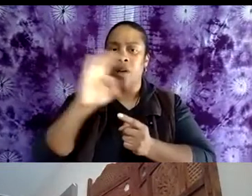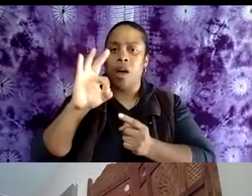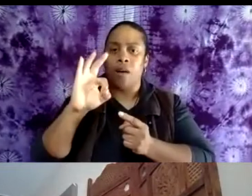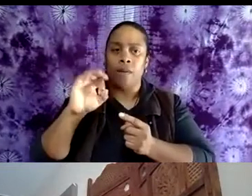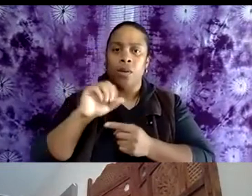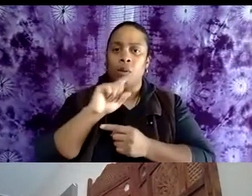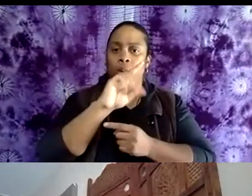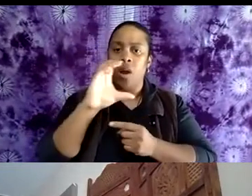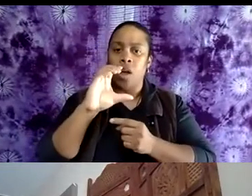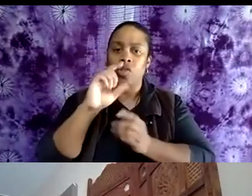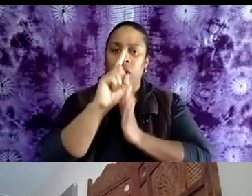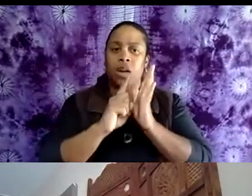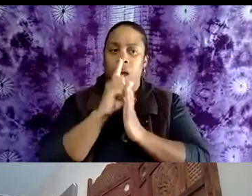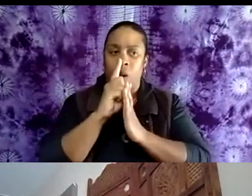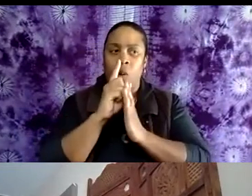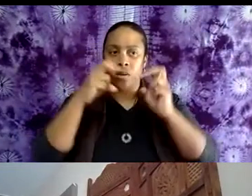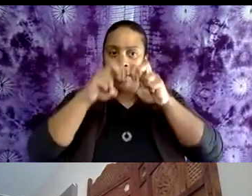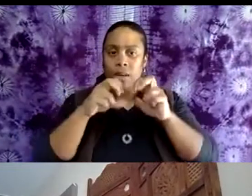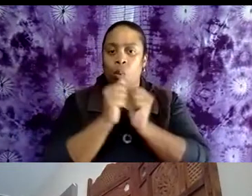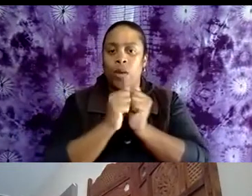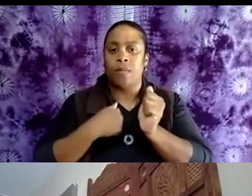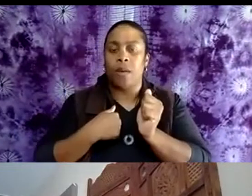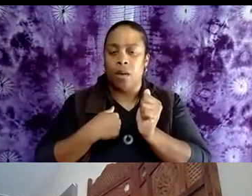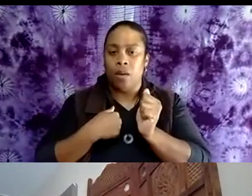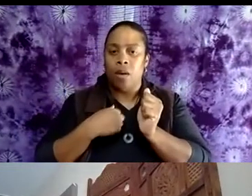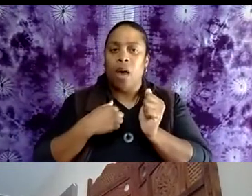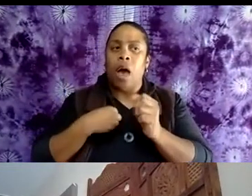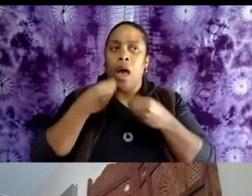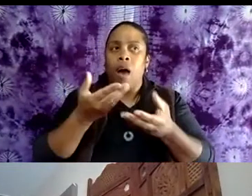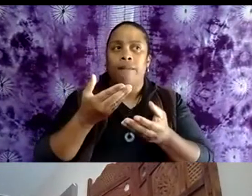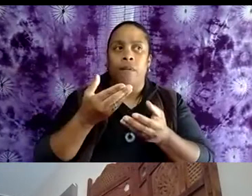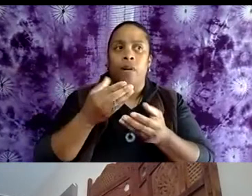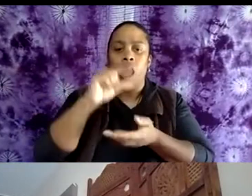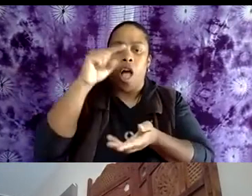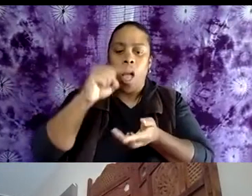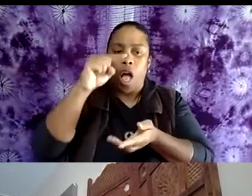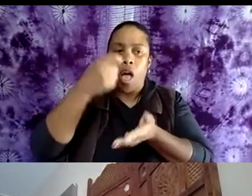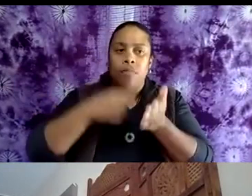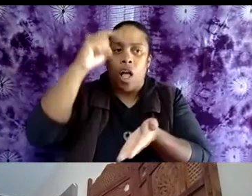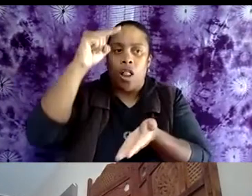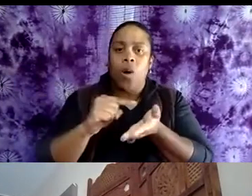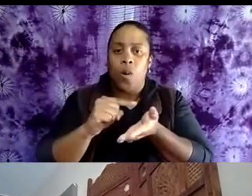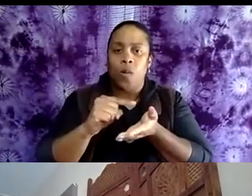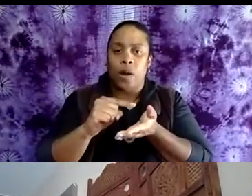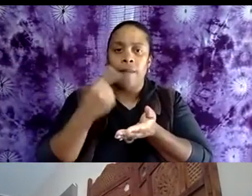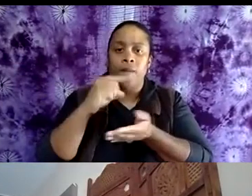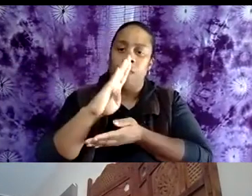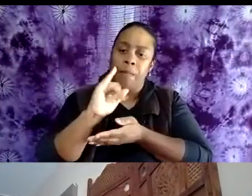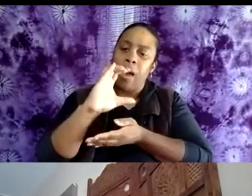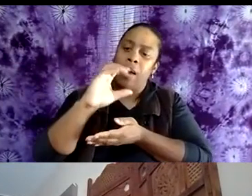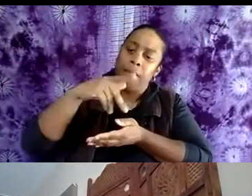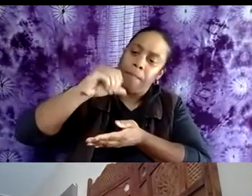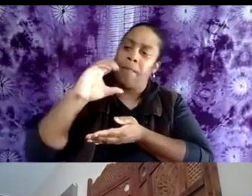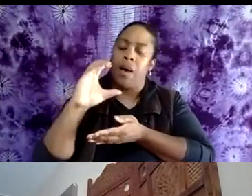do sessions with me. And if you're BIPOC, I offer a lower rate, an additional 40% off of $60 an hour as a step towards